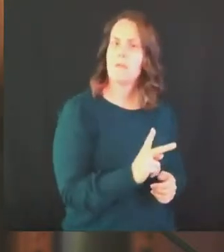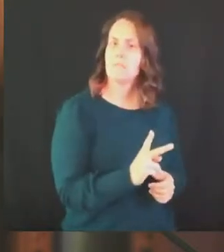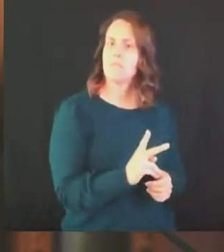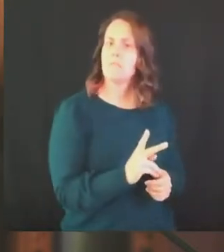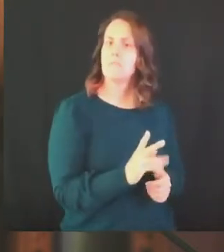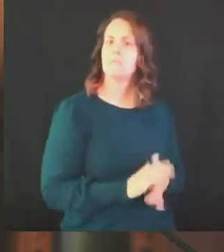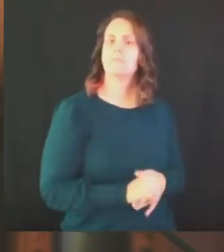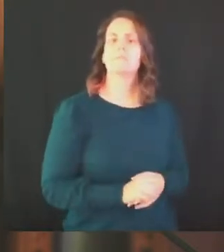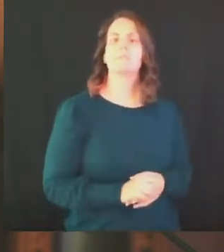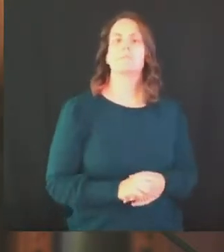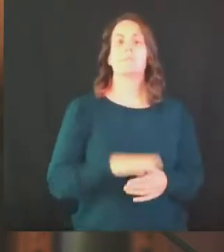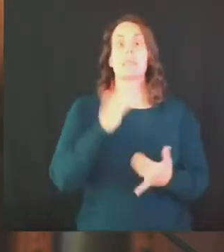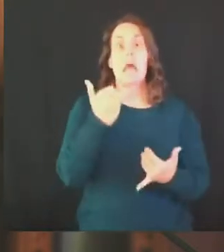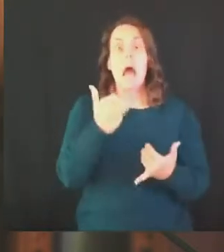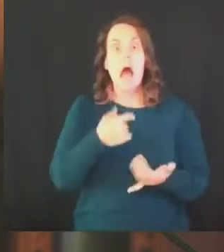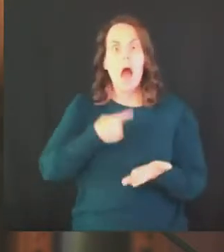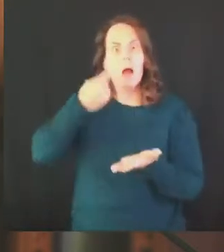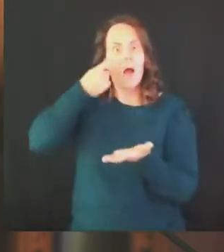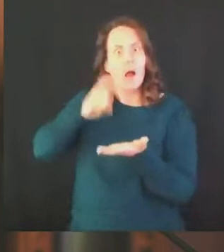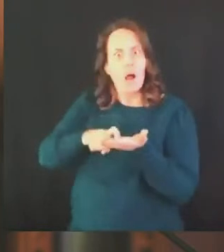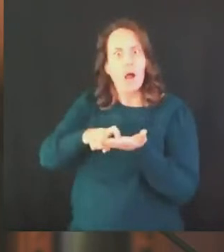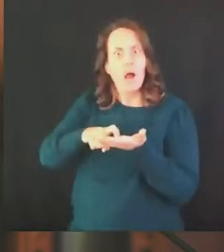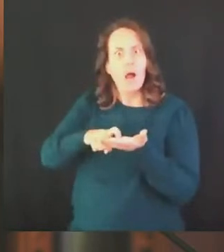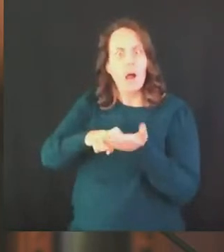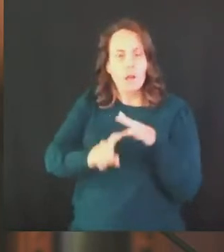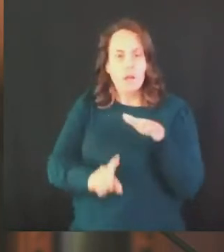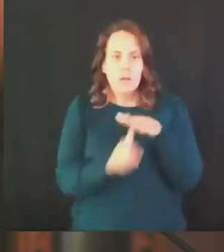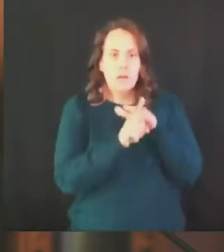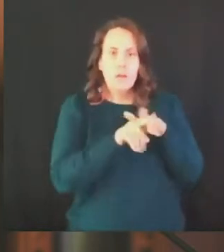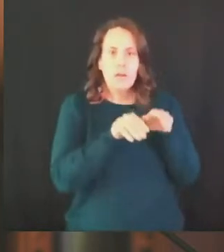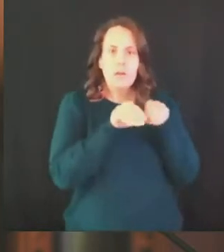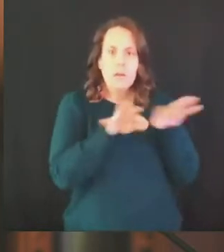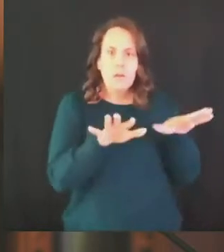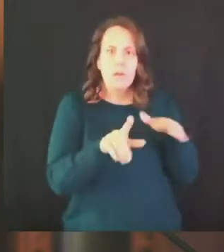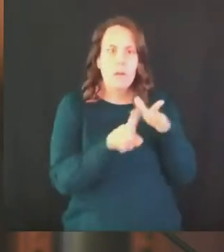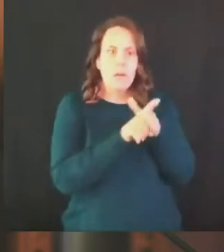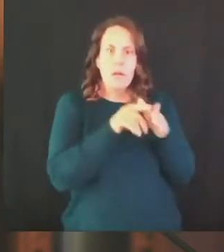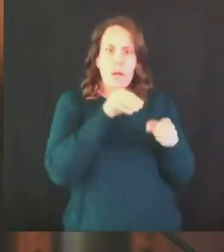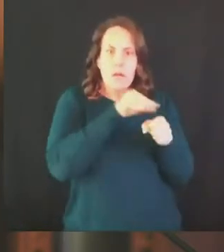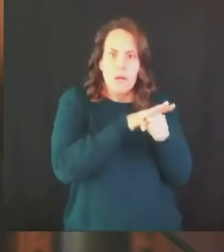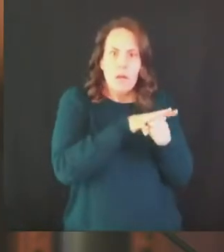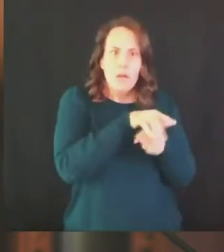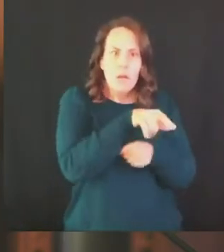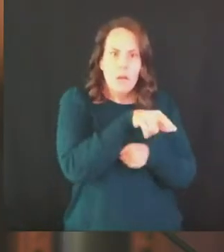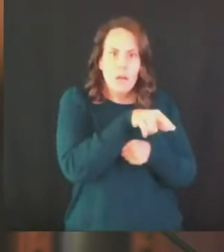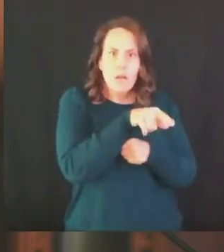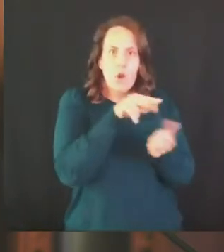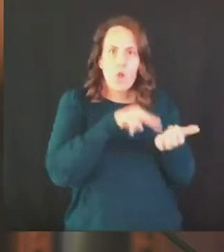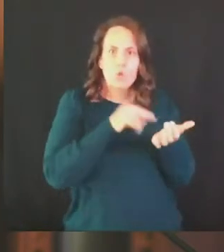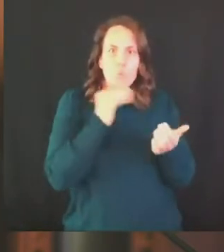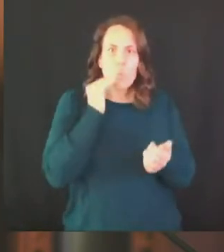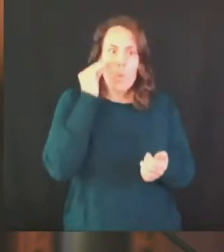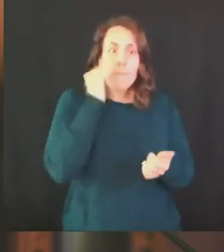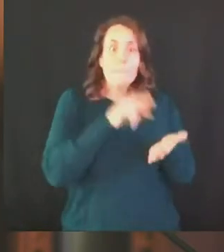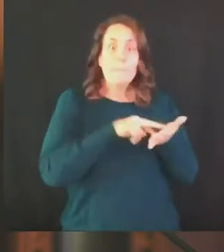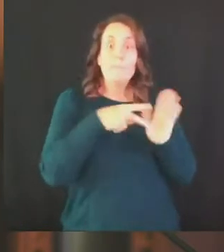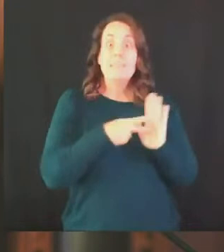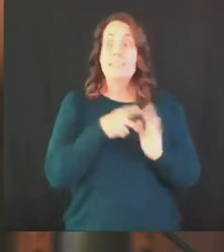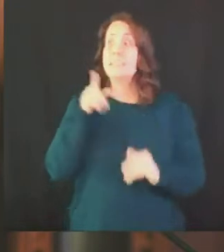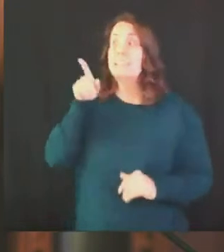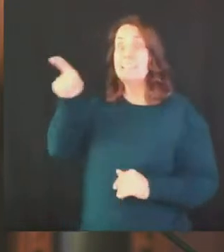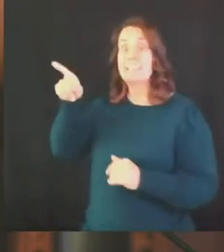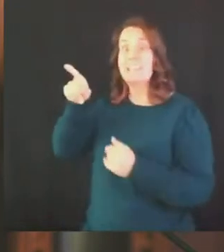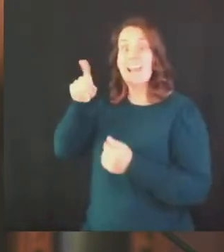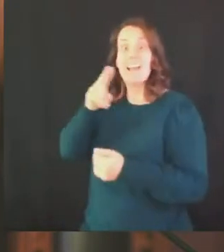spread, you have situations where when a patient is ready to return to their skilled nursing facility, and